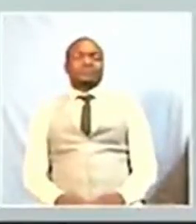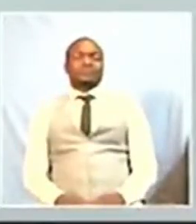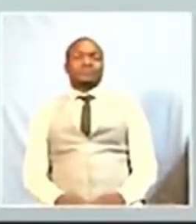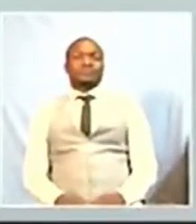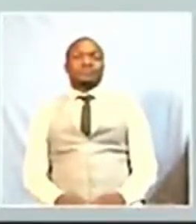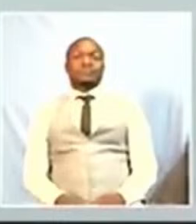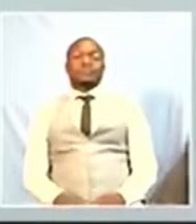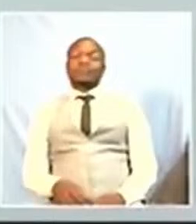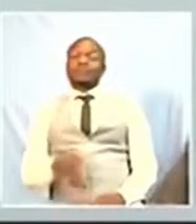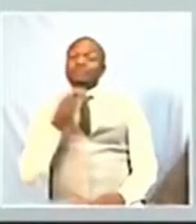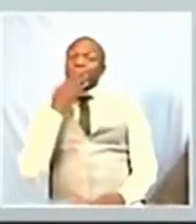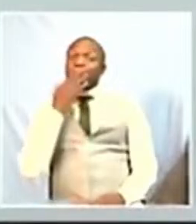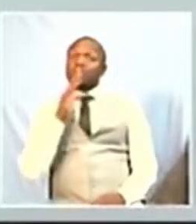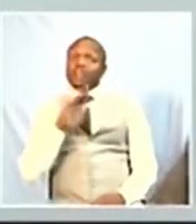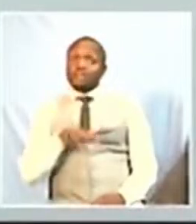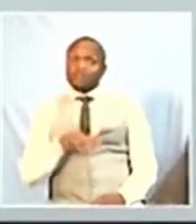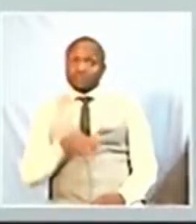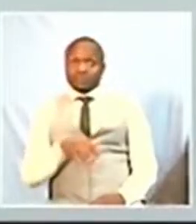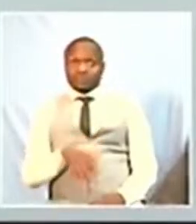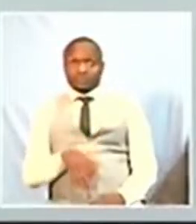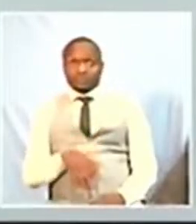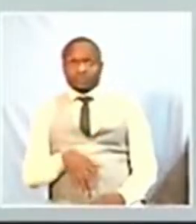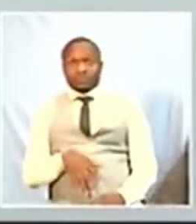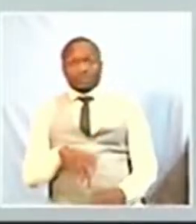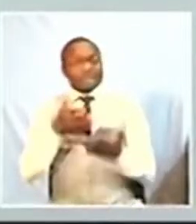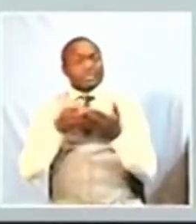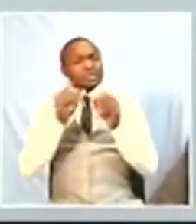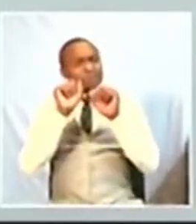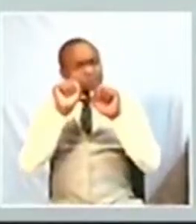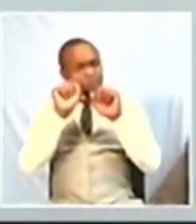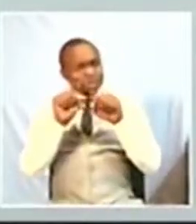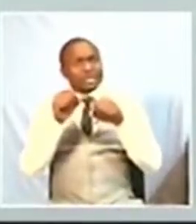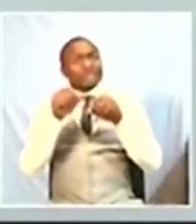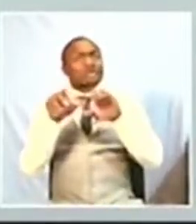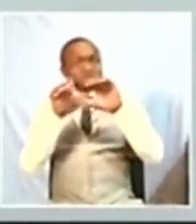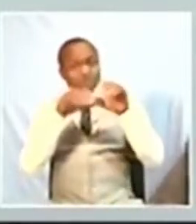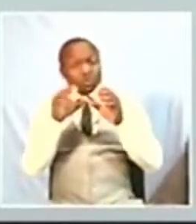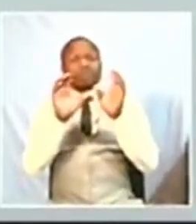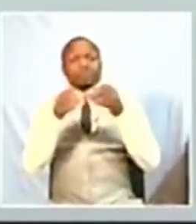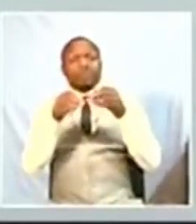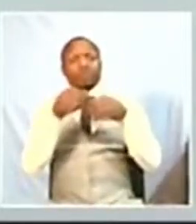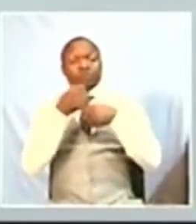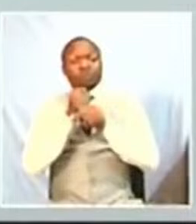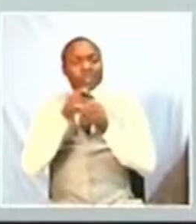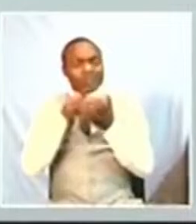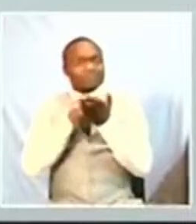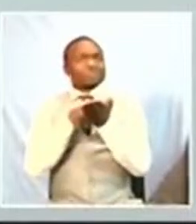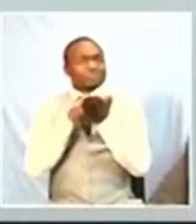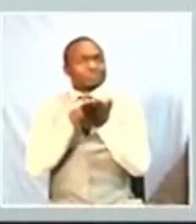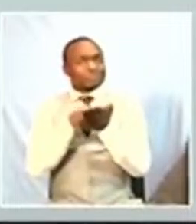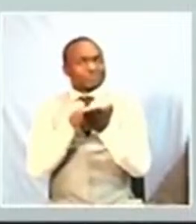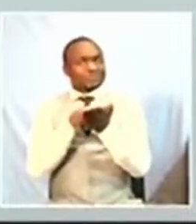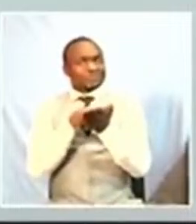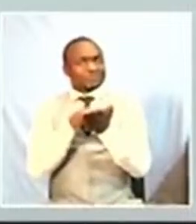So it's quite sad. This is what we can do as a committee. We shall make recommendations.